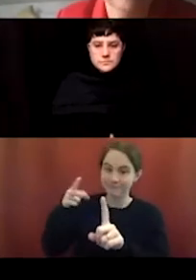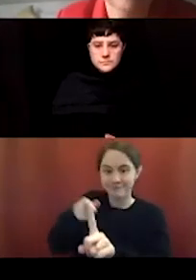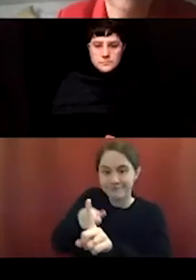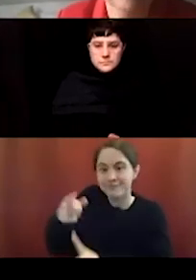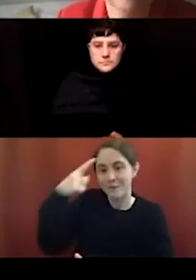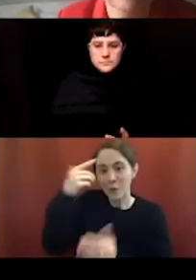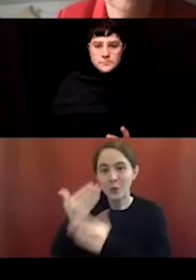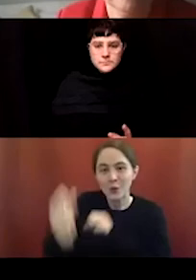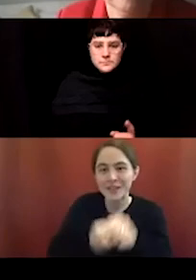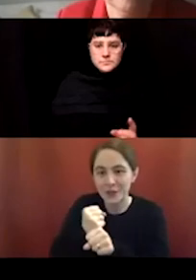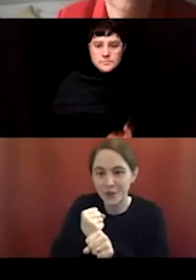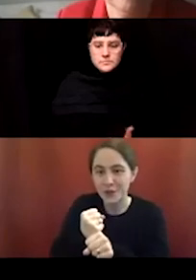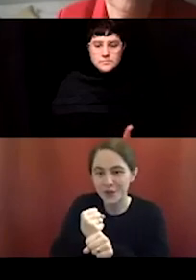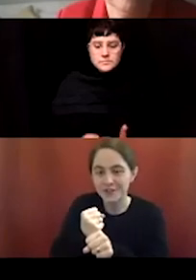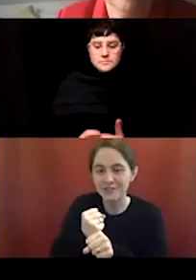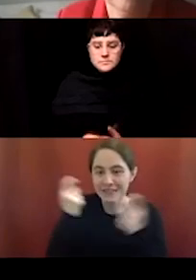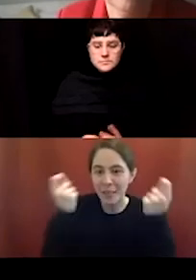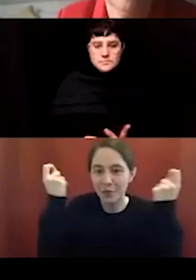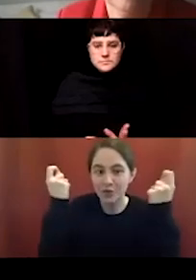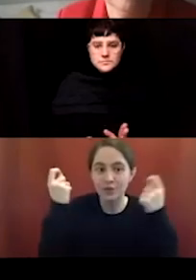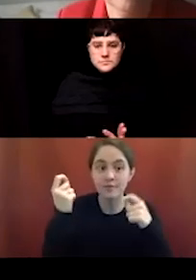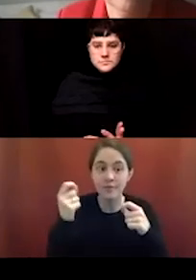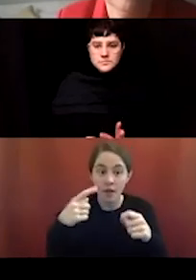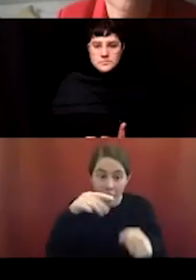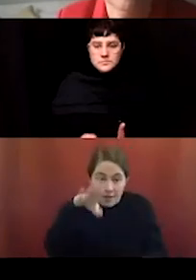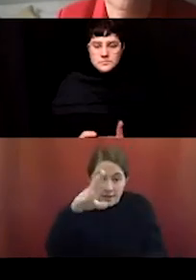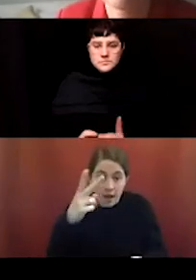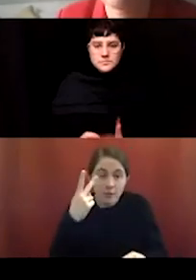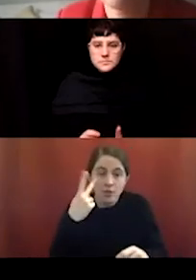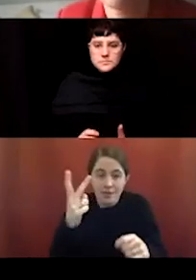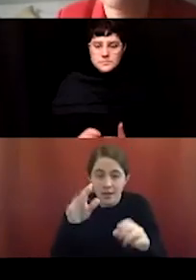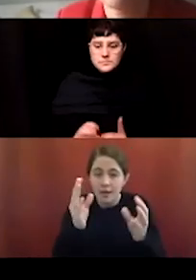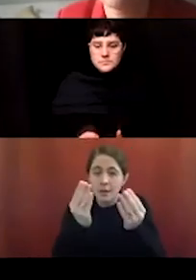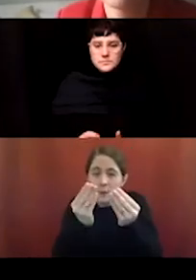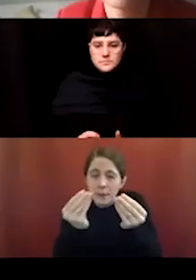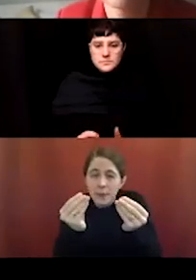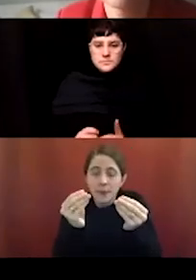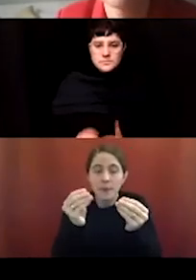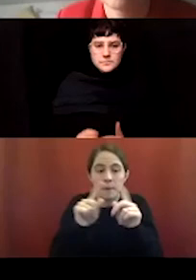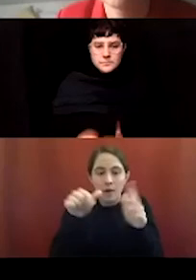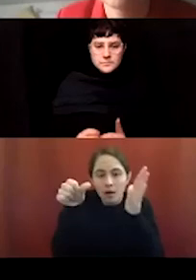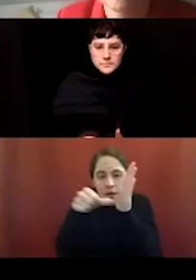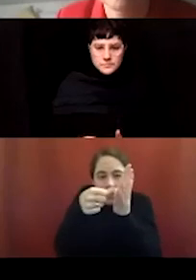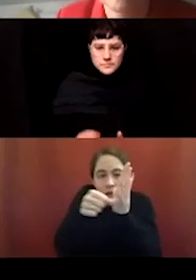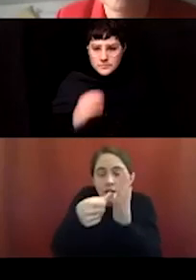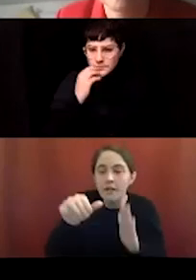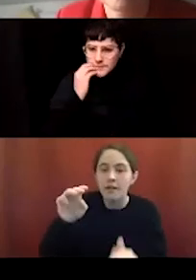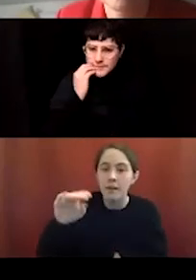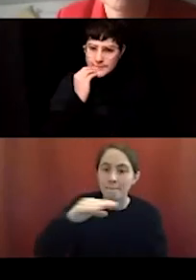on top, it's very faded, but it's engraved a matzah,